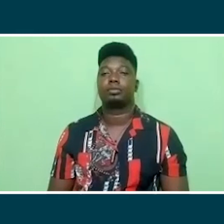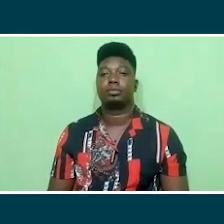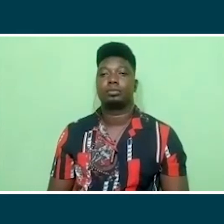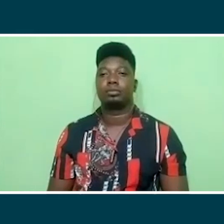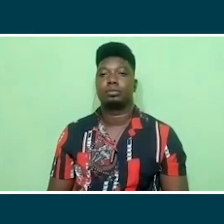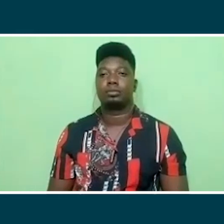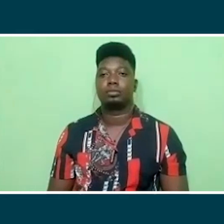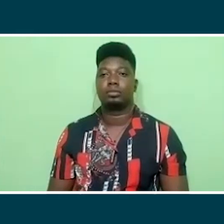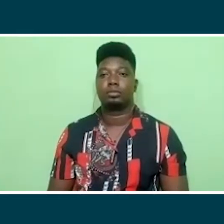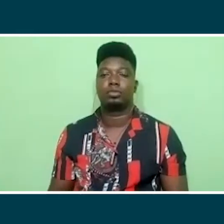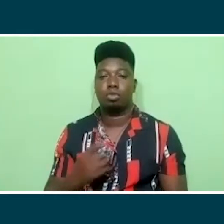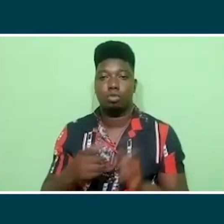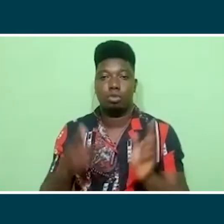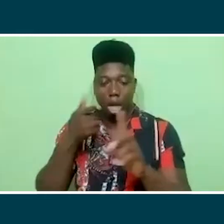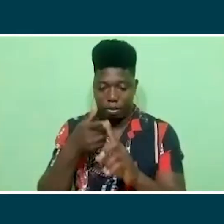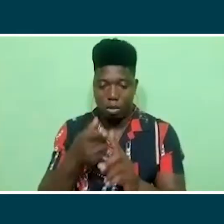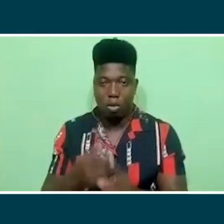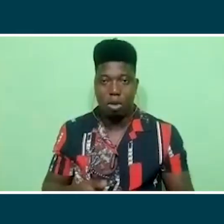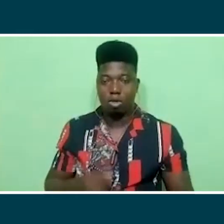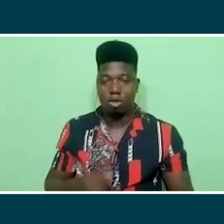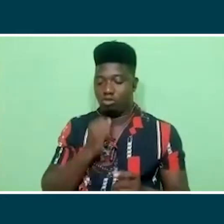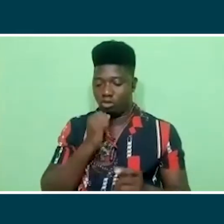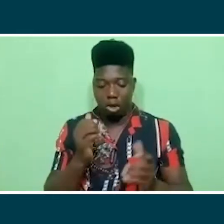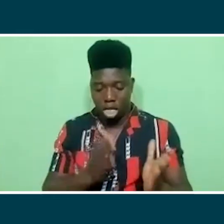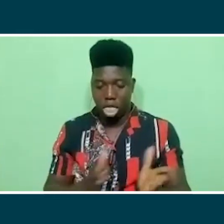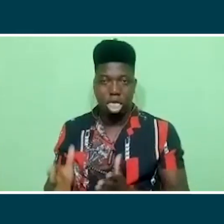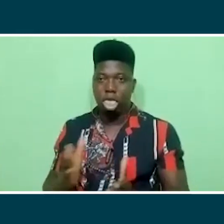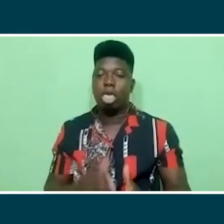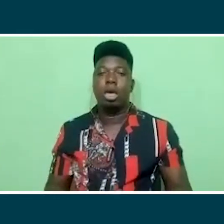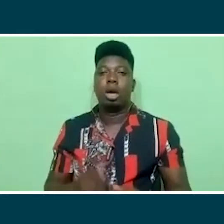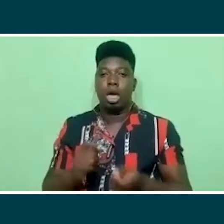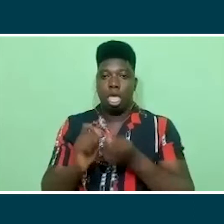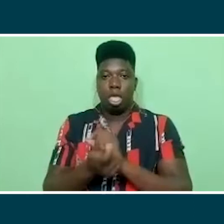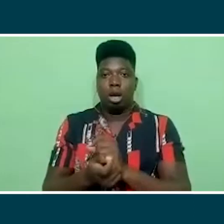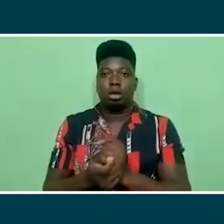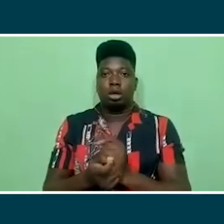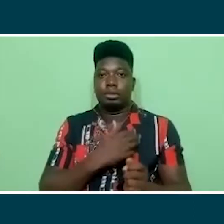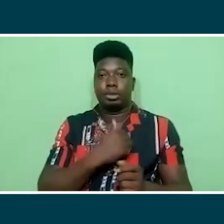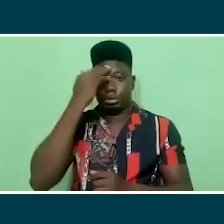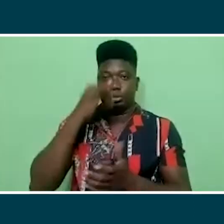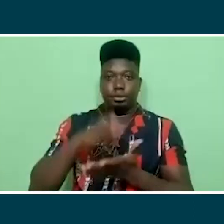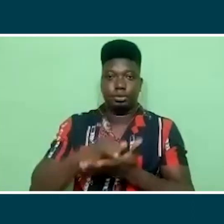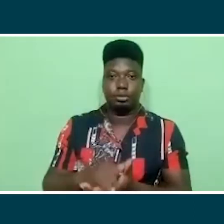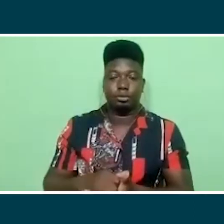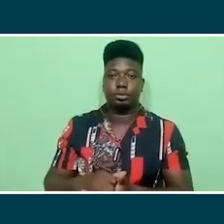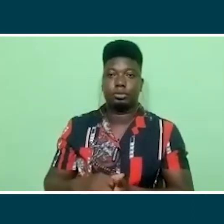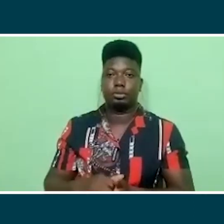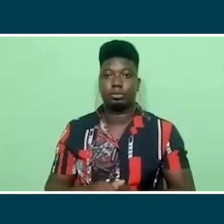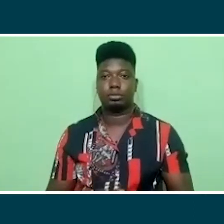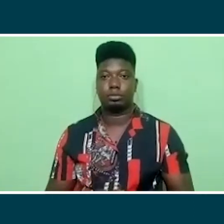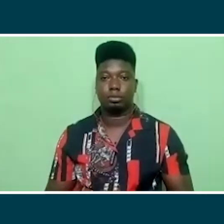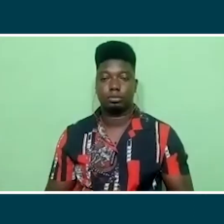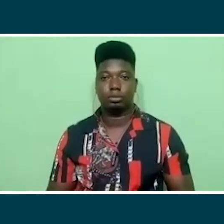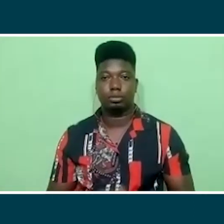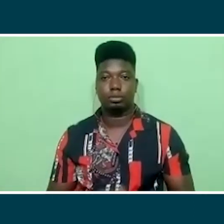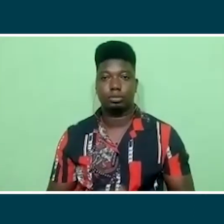does it stop being unintentional and it turn into, yeah, I know it's bad, but it serves my power privilege